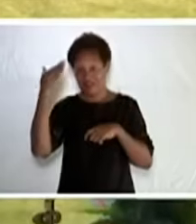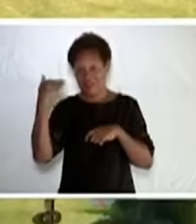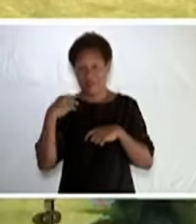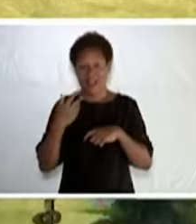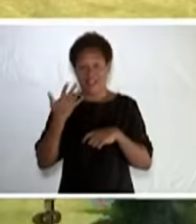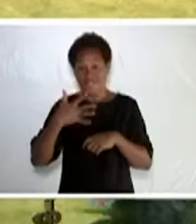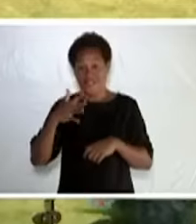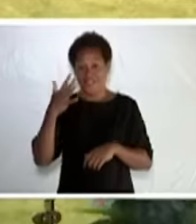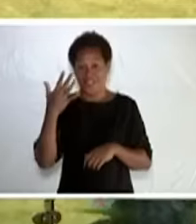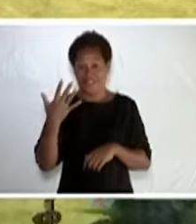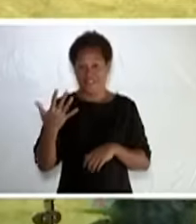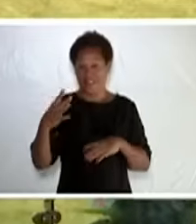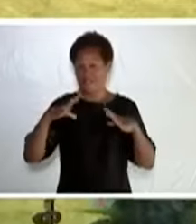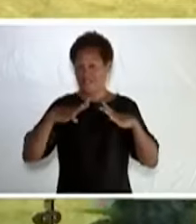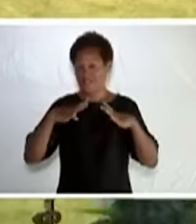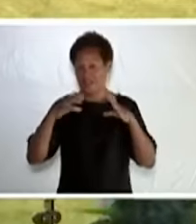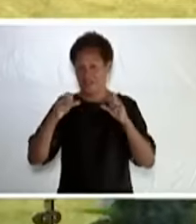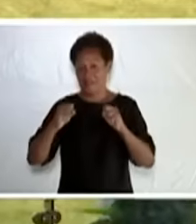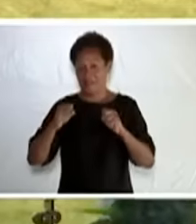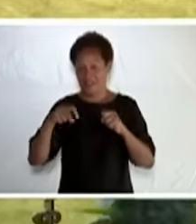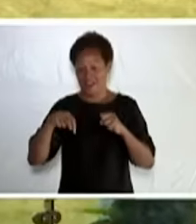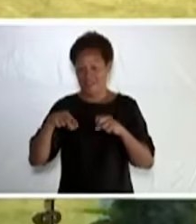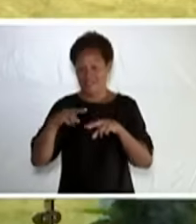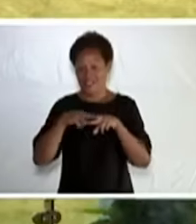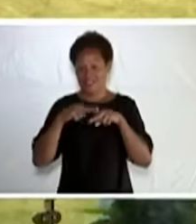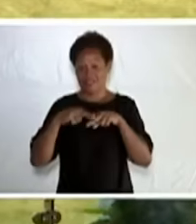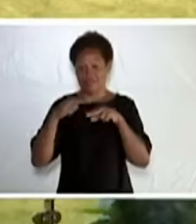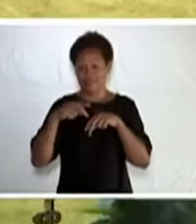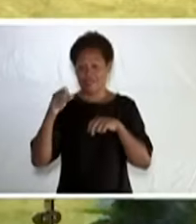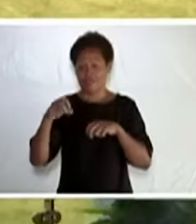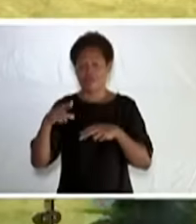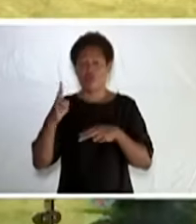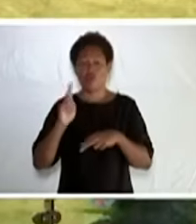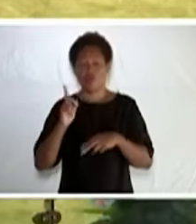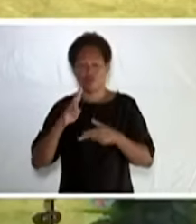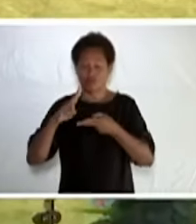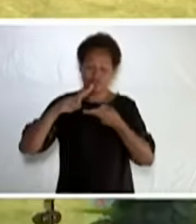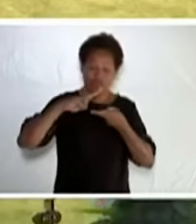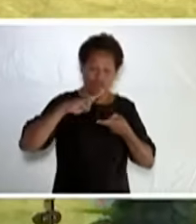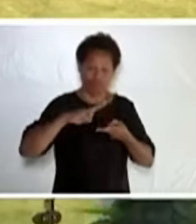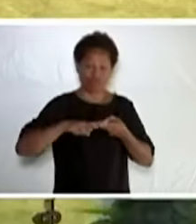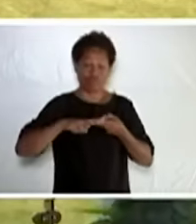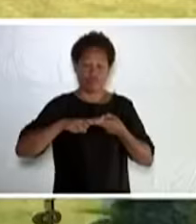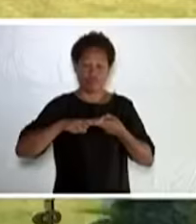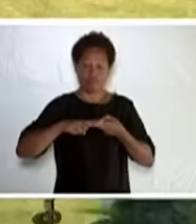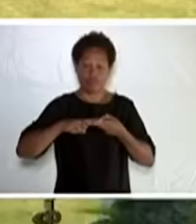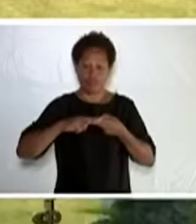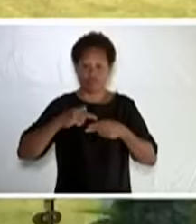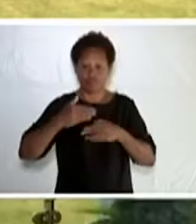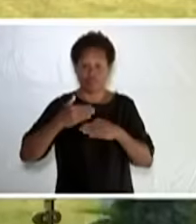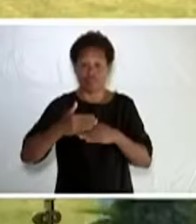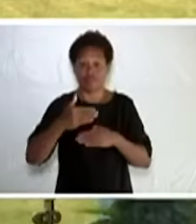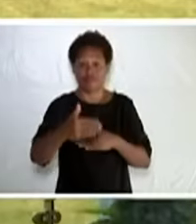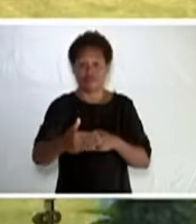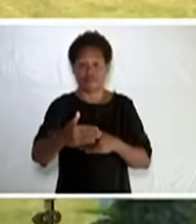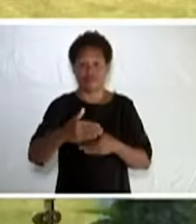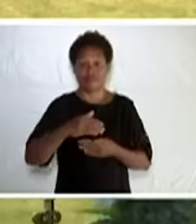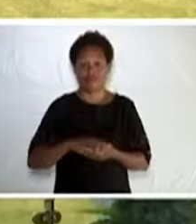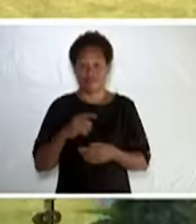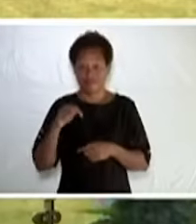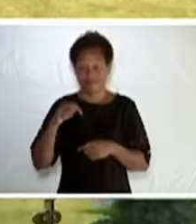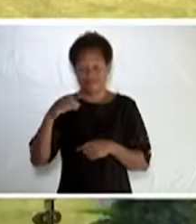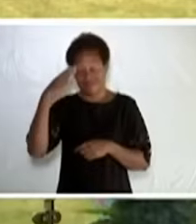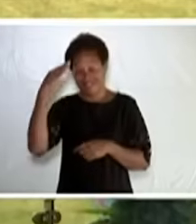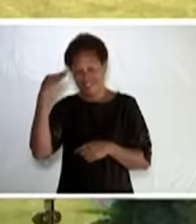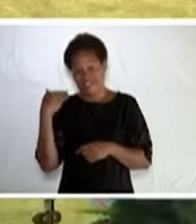na bakili masanga bulu kalima ni nonda tungalala ka keni kautiko menda velomani menda ndo bata menda tosa tiko ngakiliu